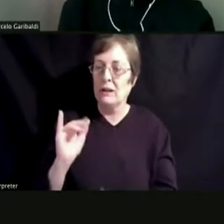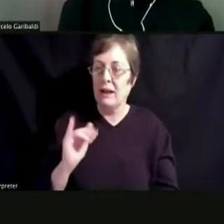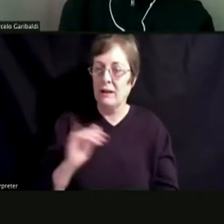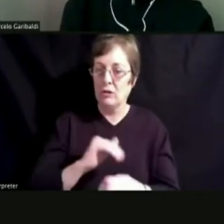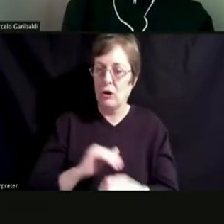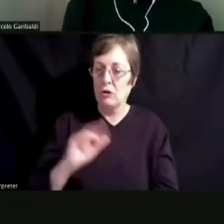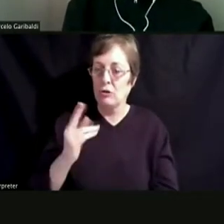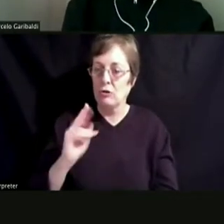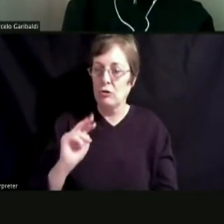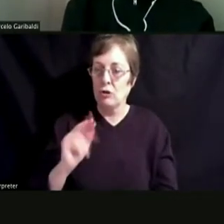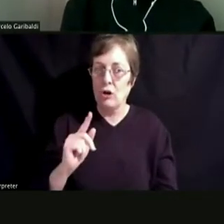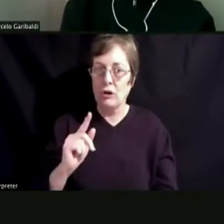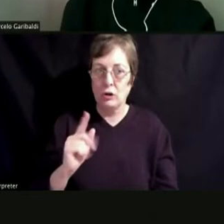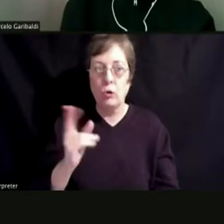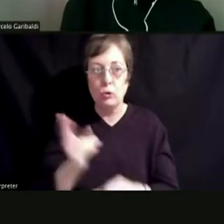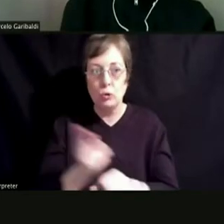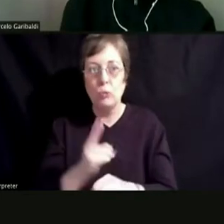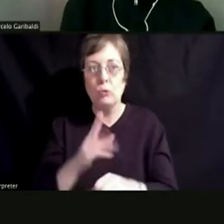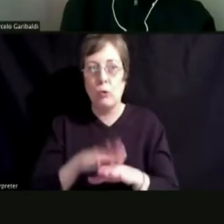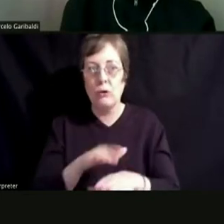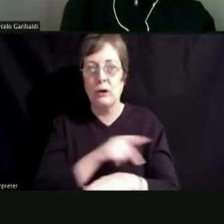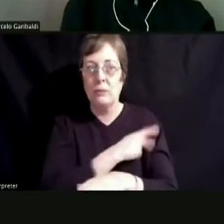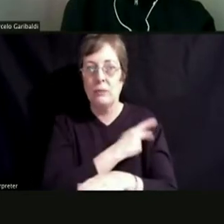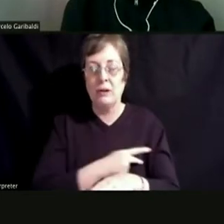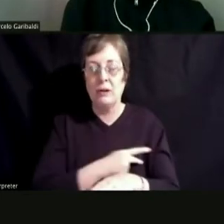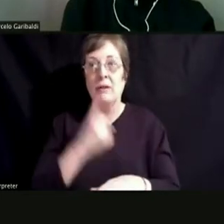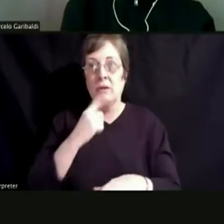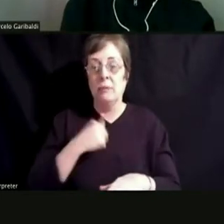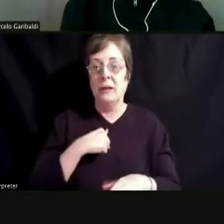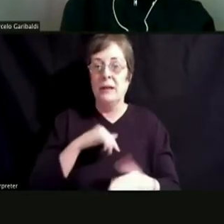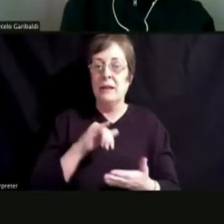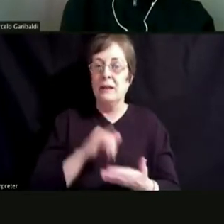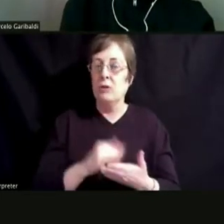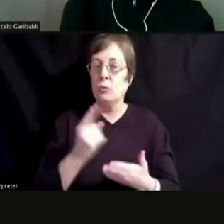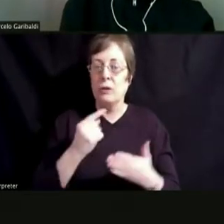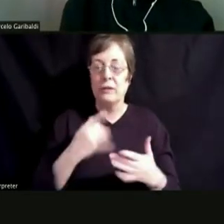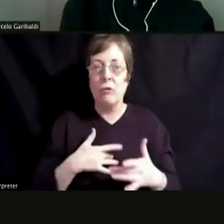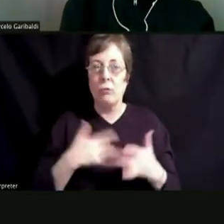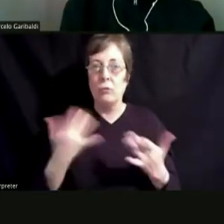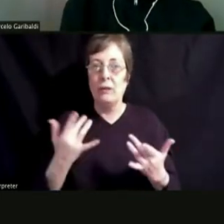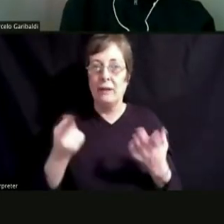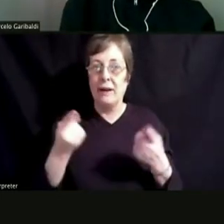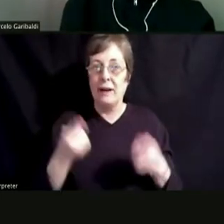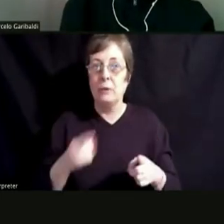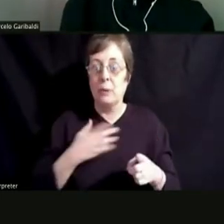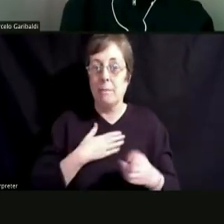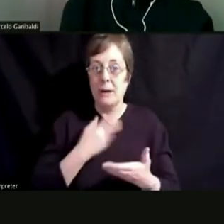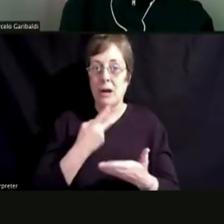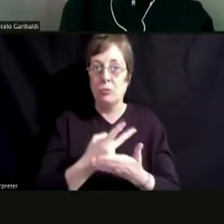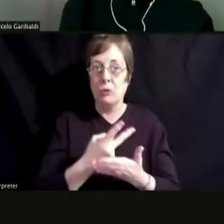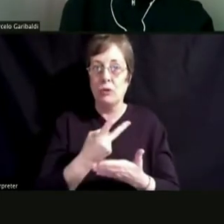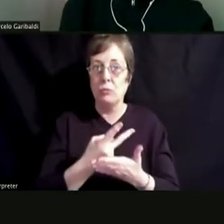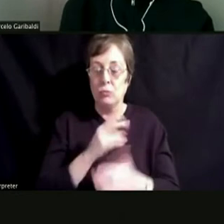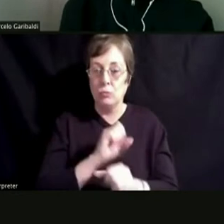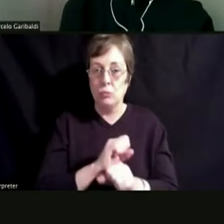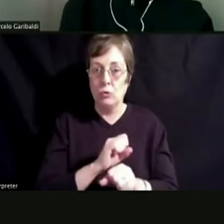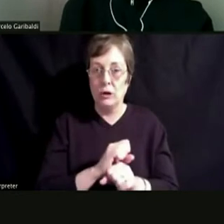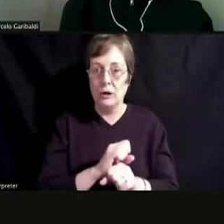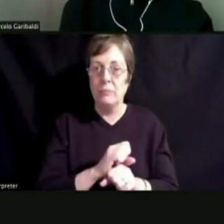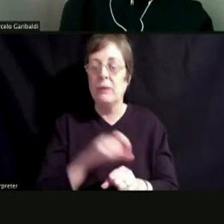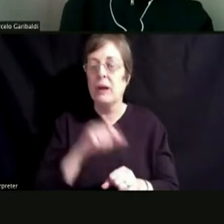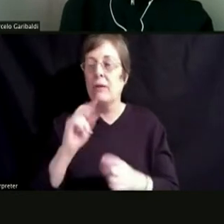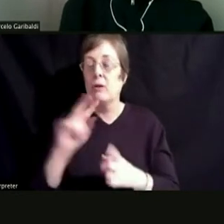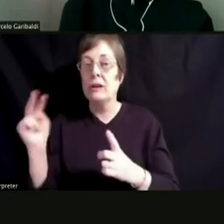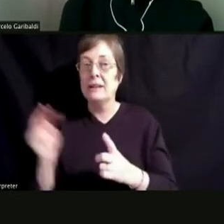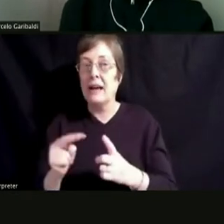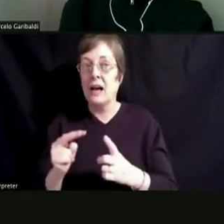was, for me, probably one of the highlights of my graduate career. But on the other side, one of the really big impacts that